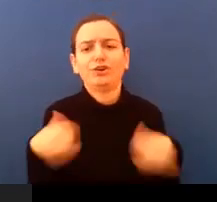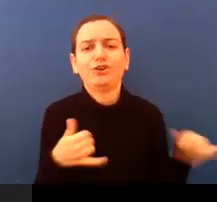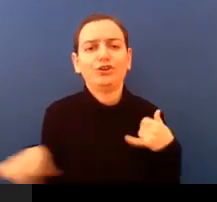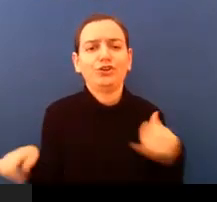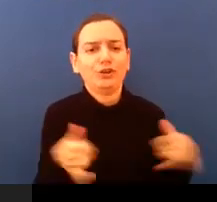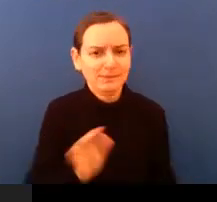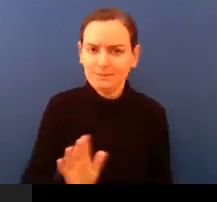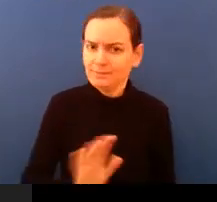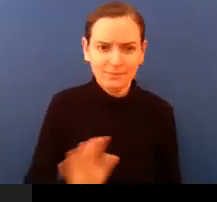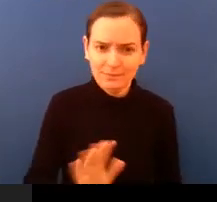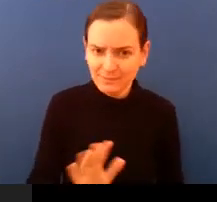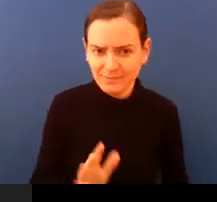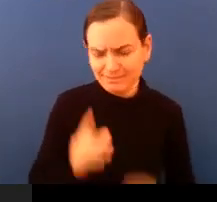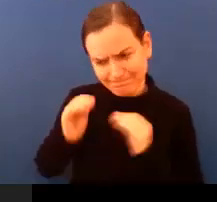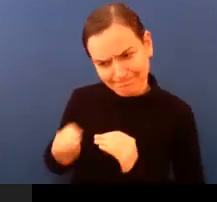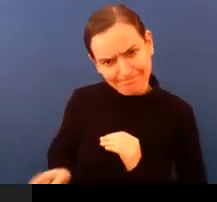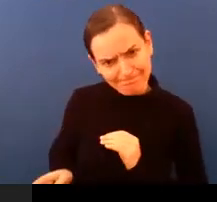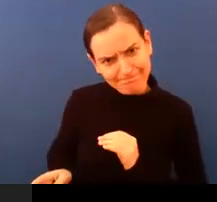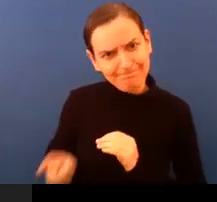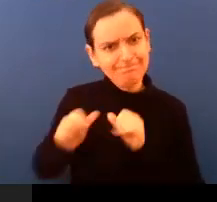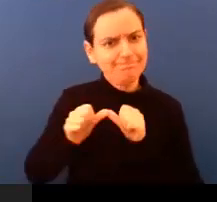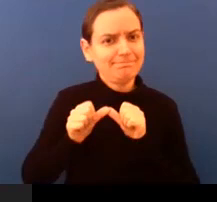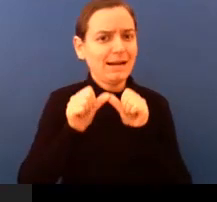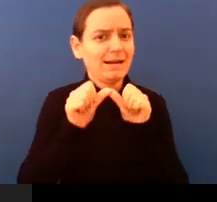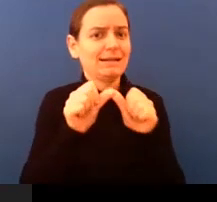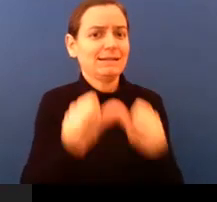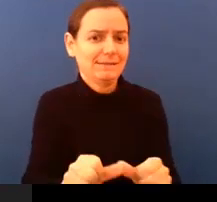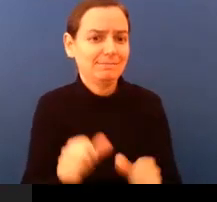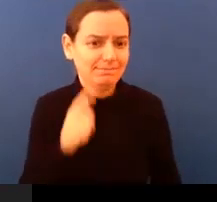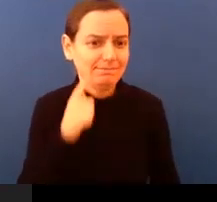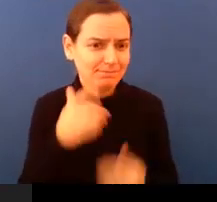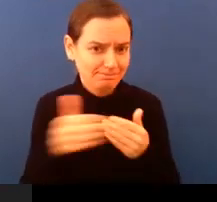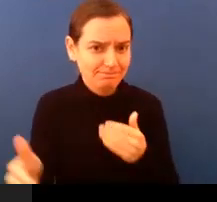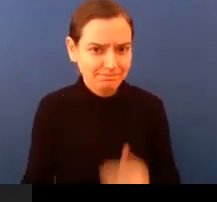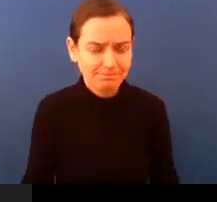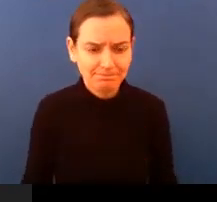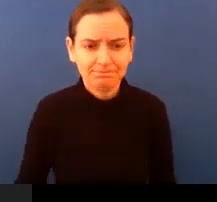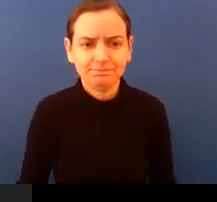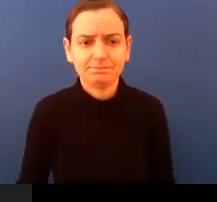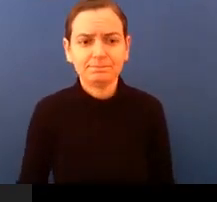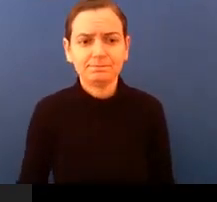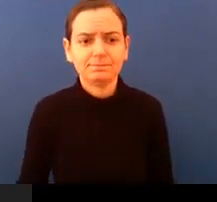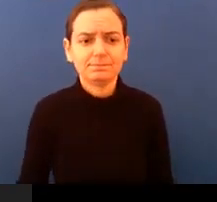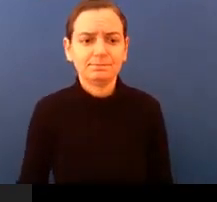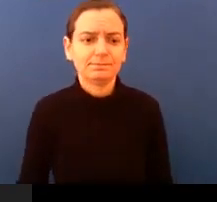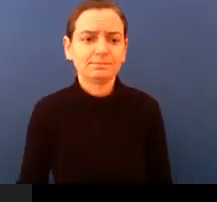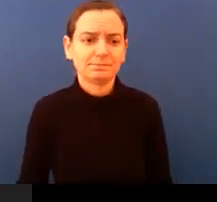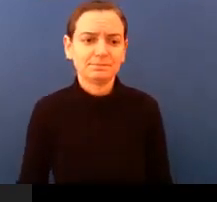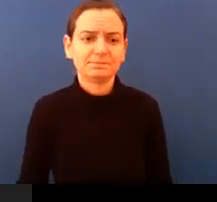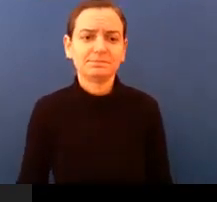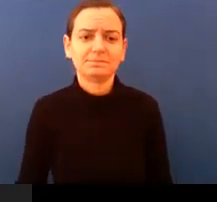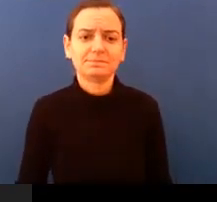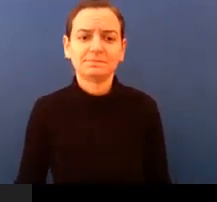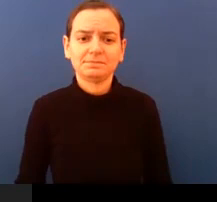and then not do its job. It'll just be as if you're walking the dog. And then when you need it to make a decision, it's